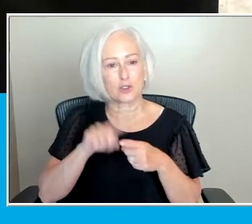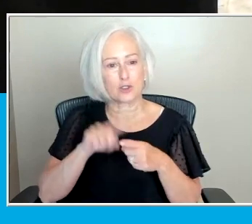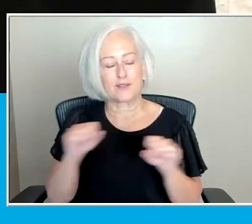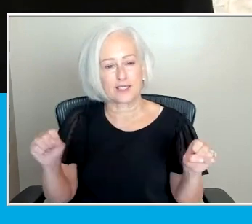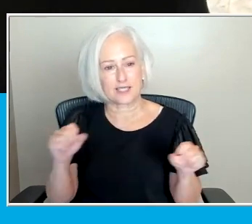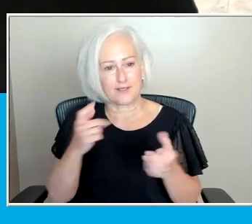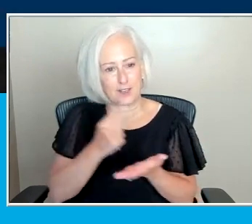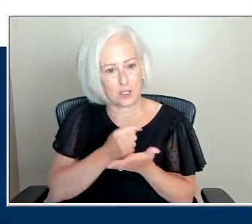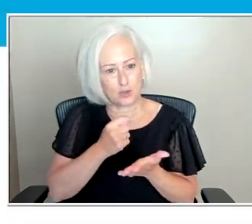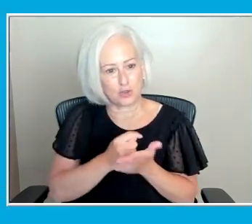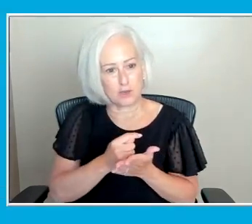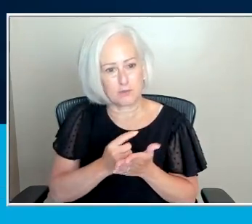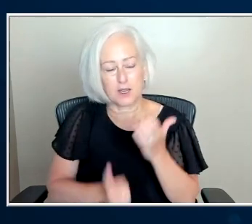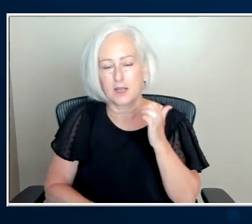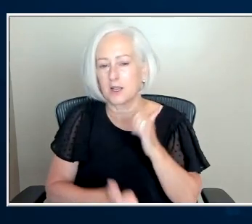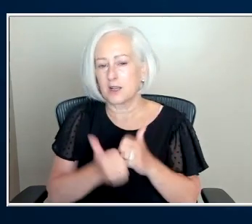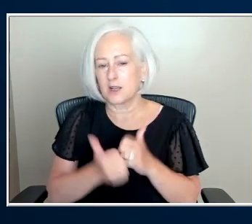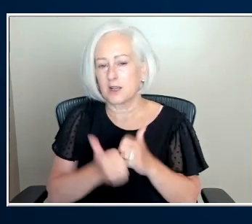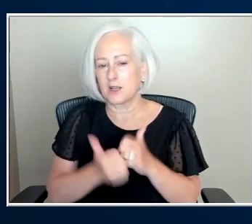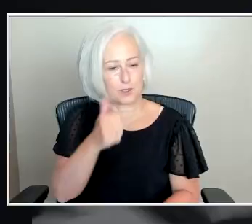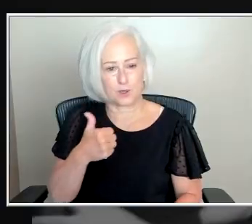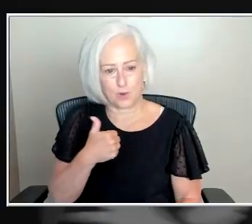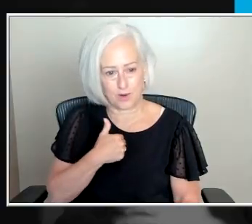don't have. Monday at 8 a.m.